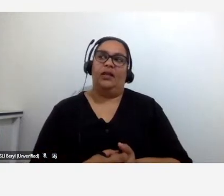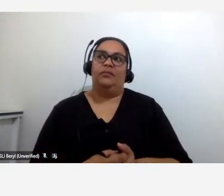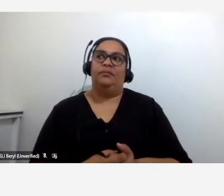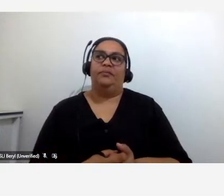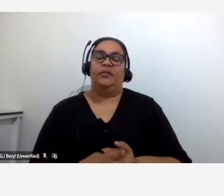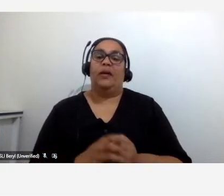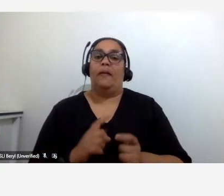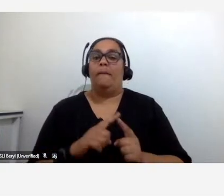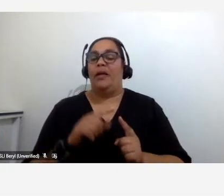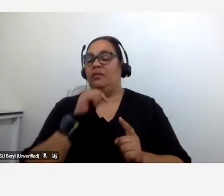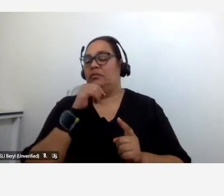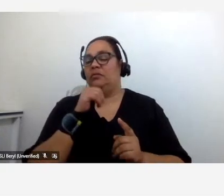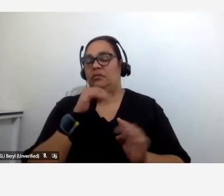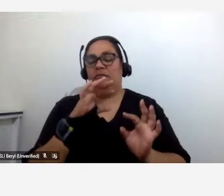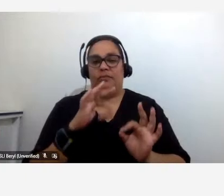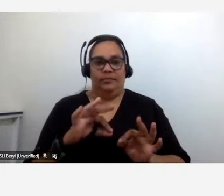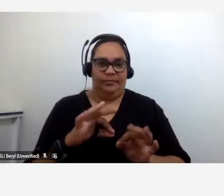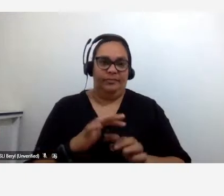But despite that,